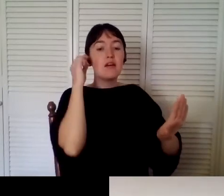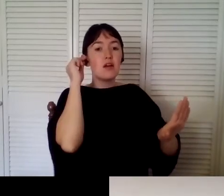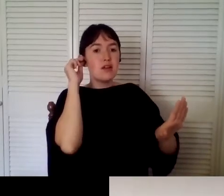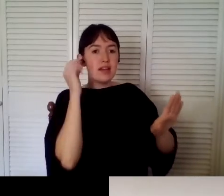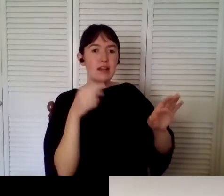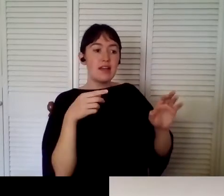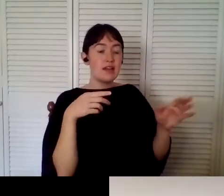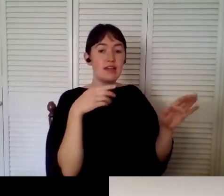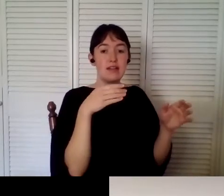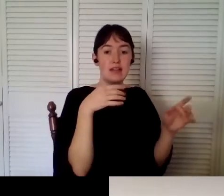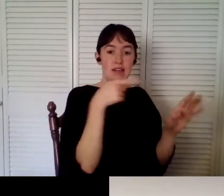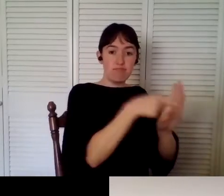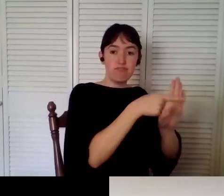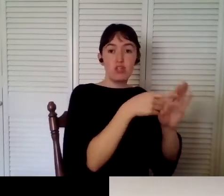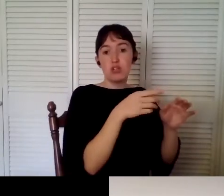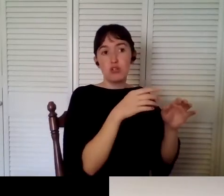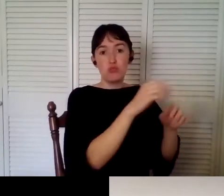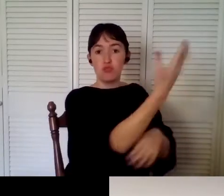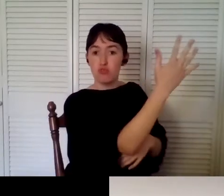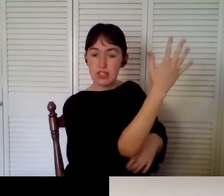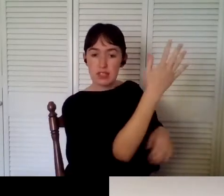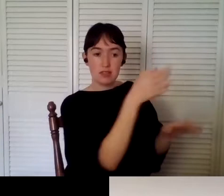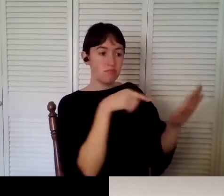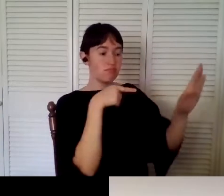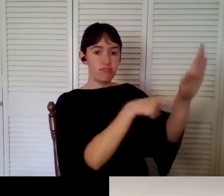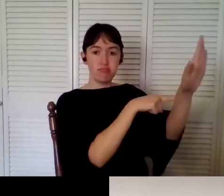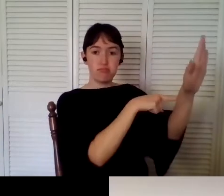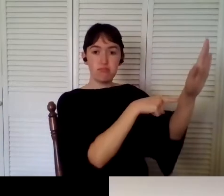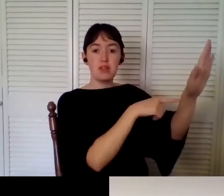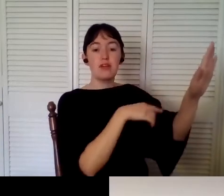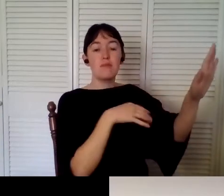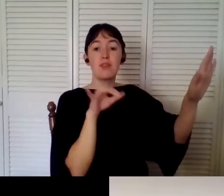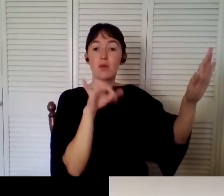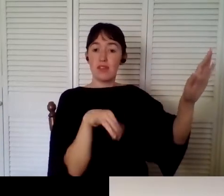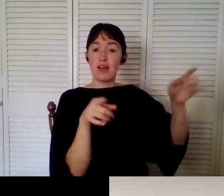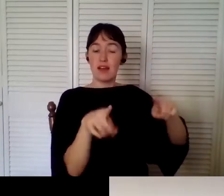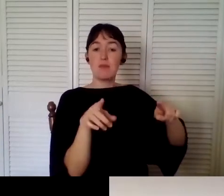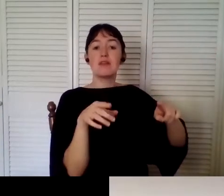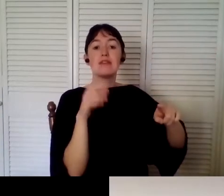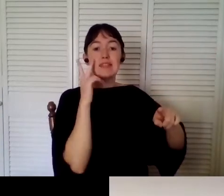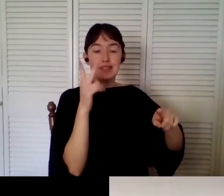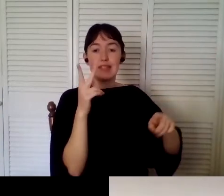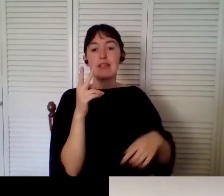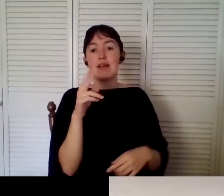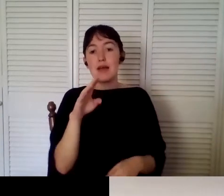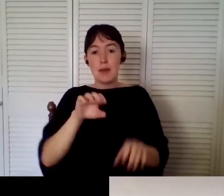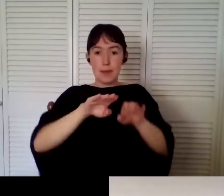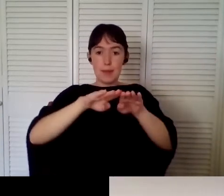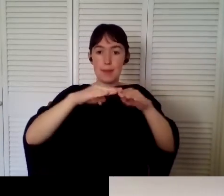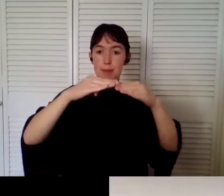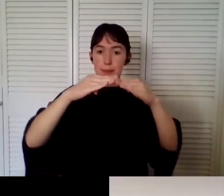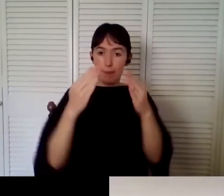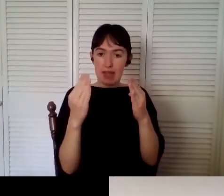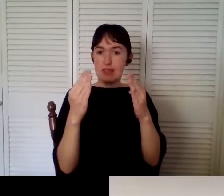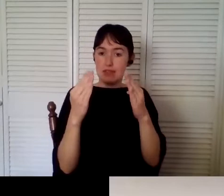animal. And in those situations, we saw bending fractures. But more often than not, when the atlatl